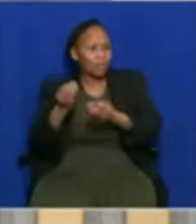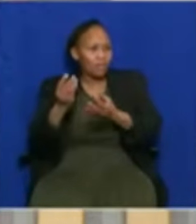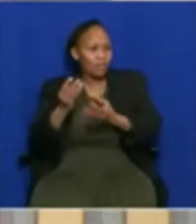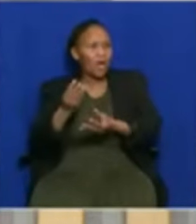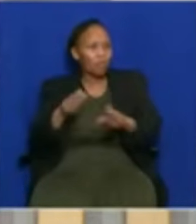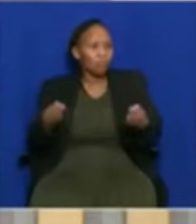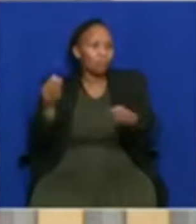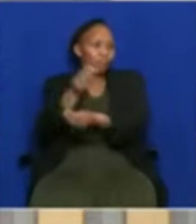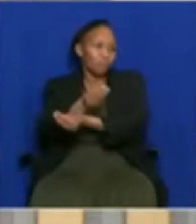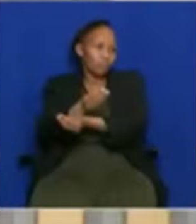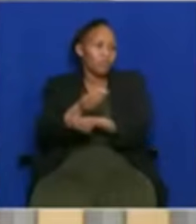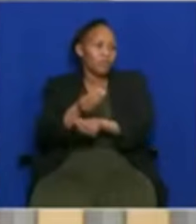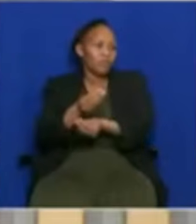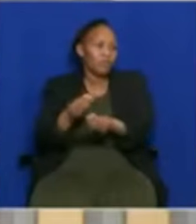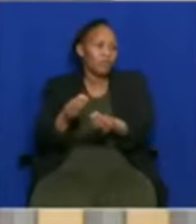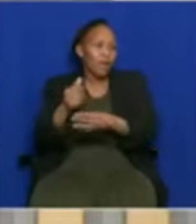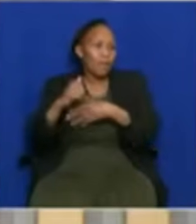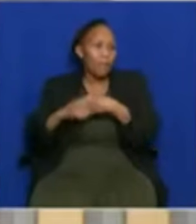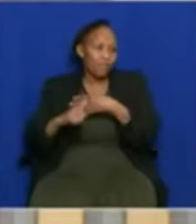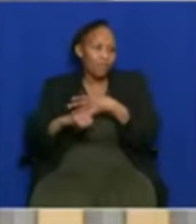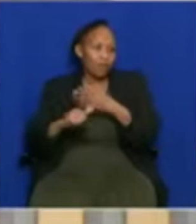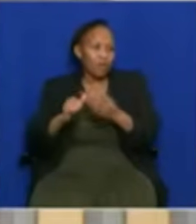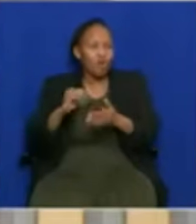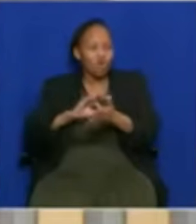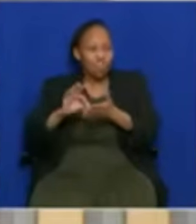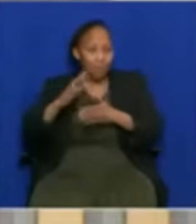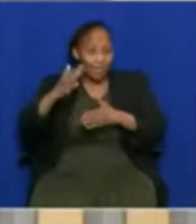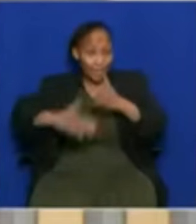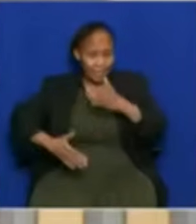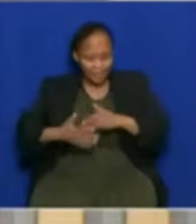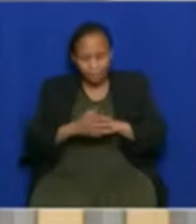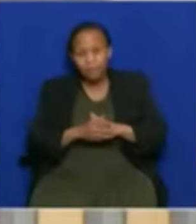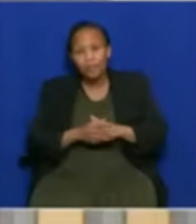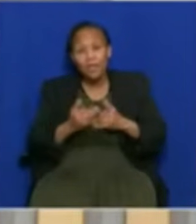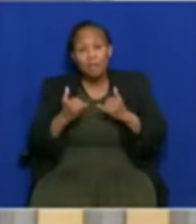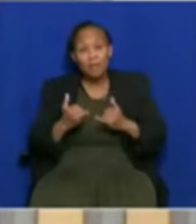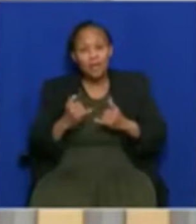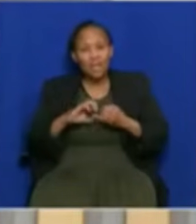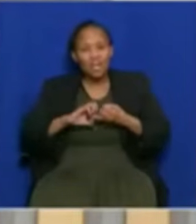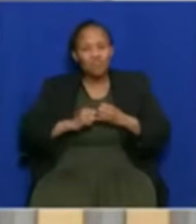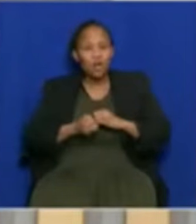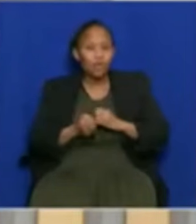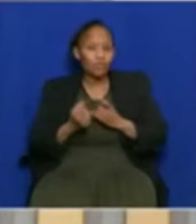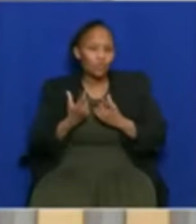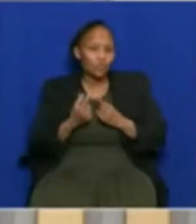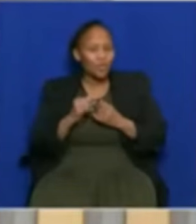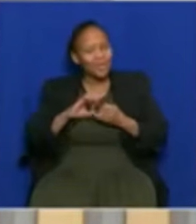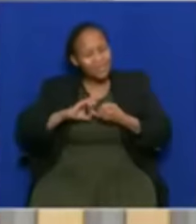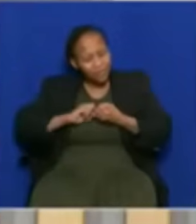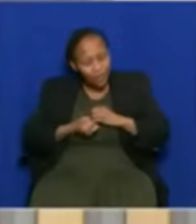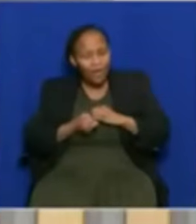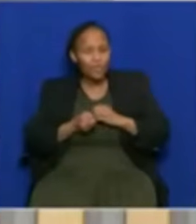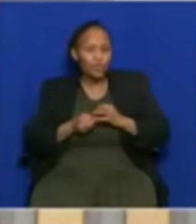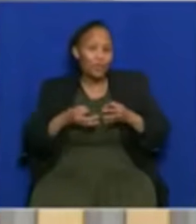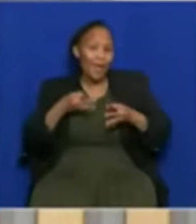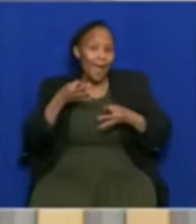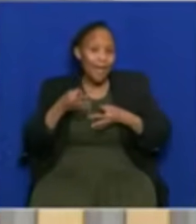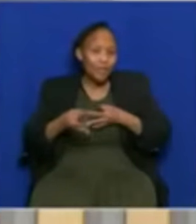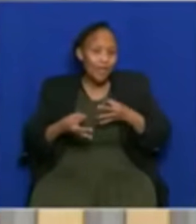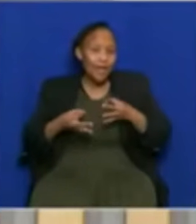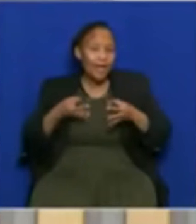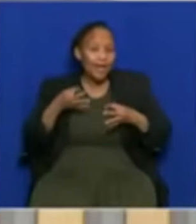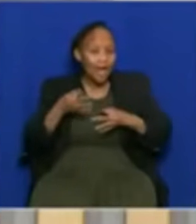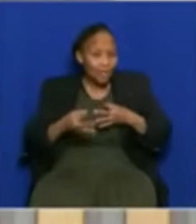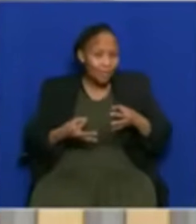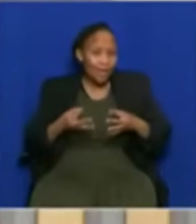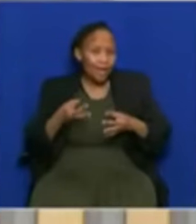It's any given time. We don't know when it is. So I tried to bring that over to explain it in that. But when the message went out, it's like,